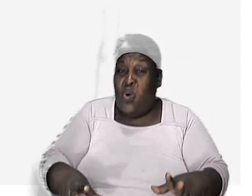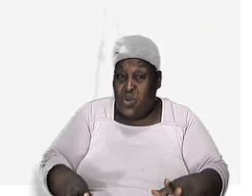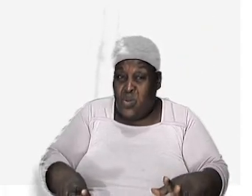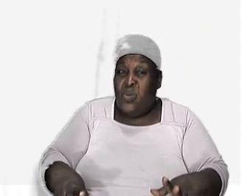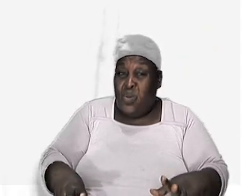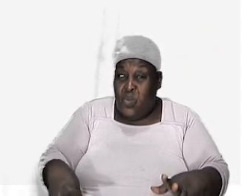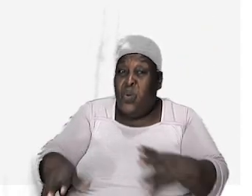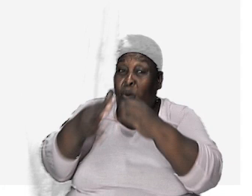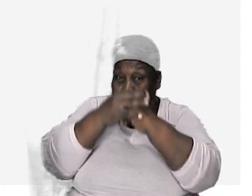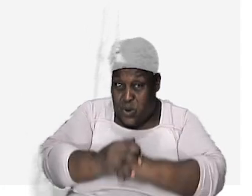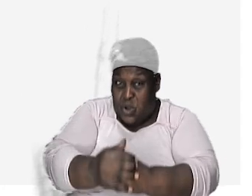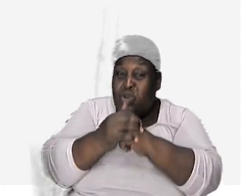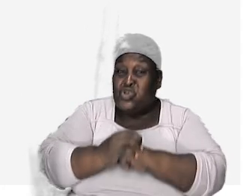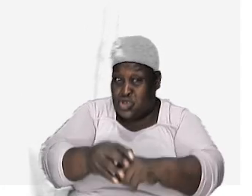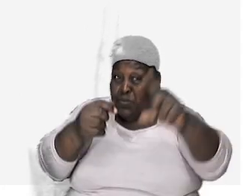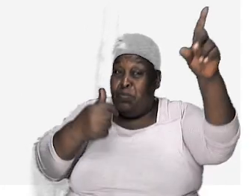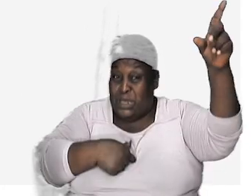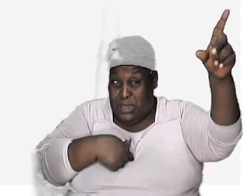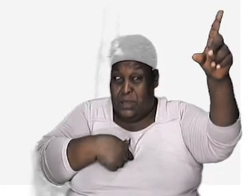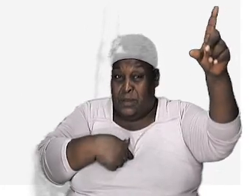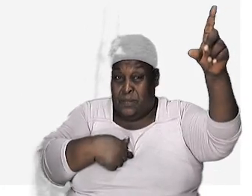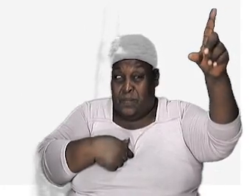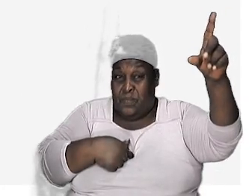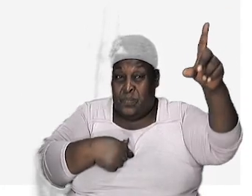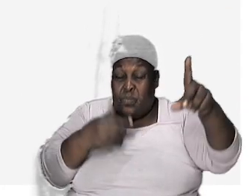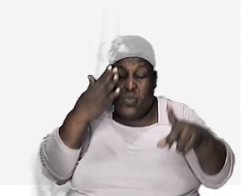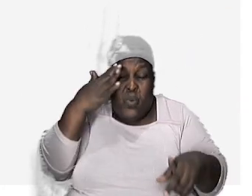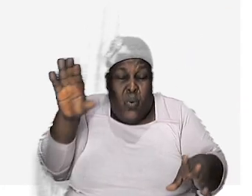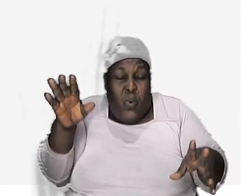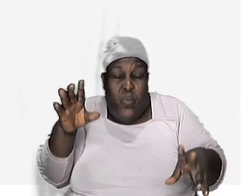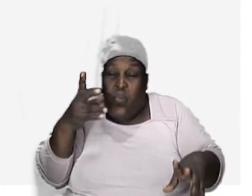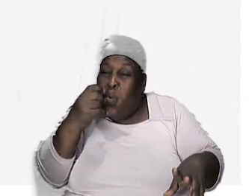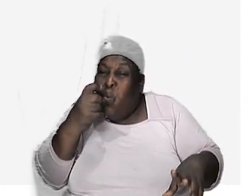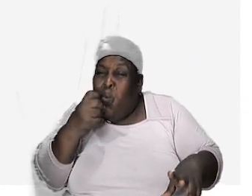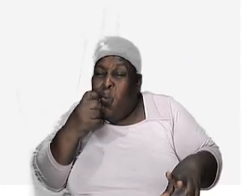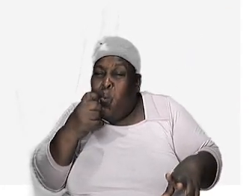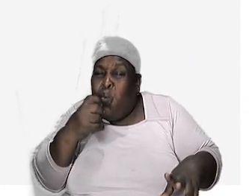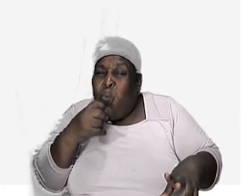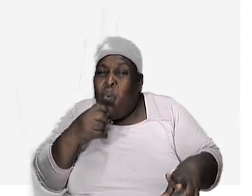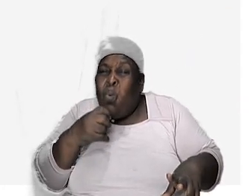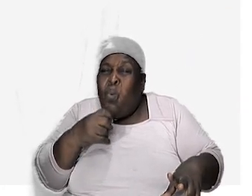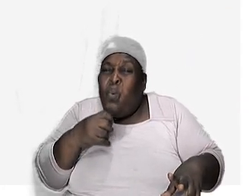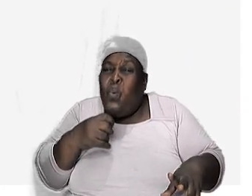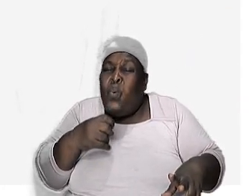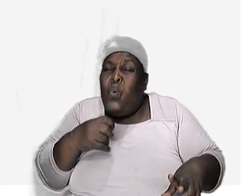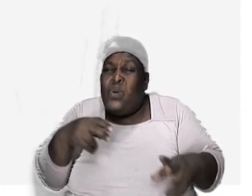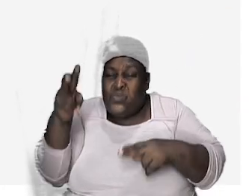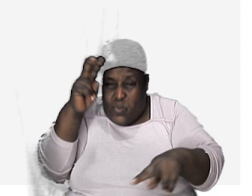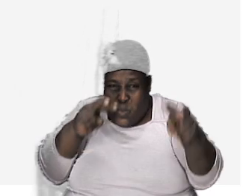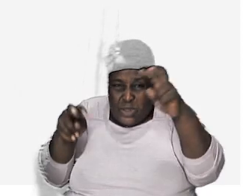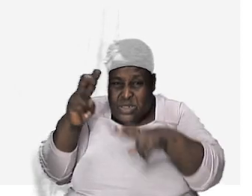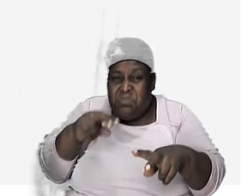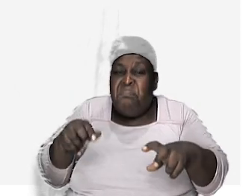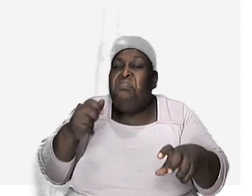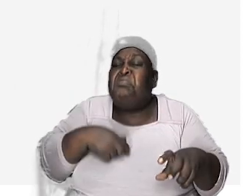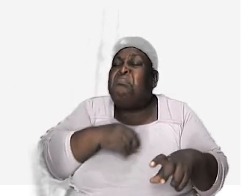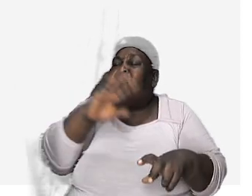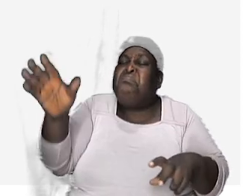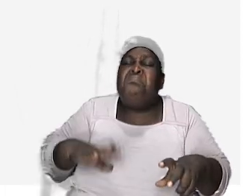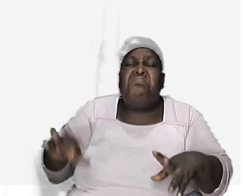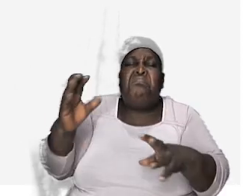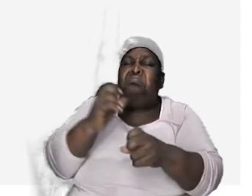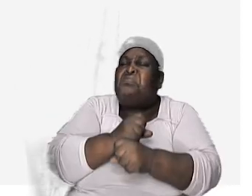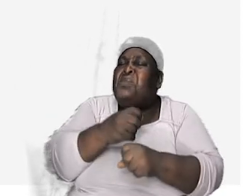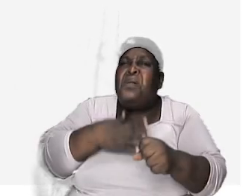cry out. I don't know who is watching, or if you want to type in the chat right now that I will never hold my